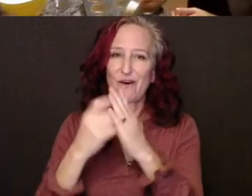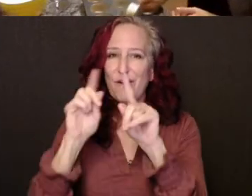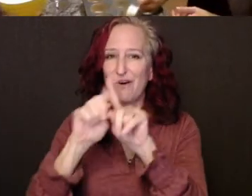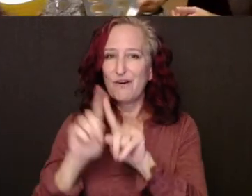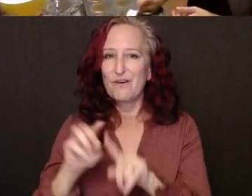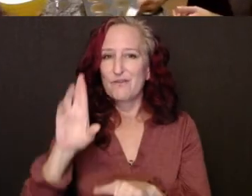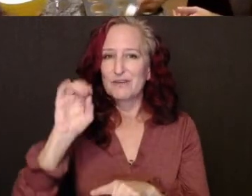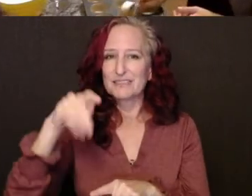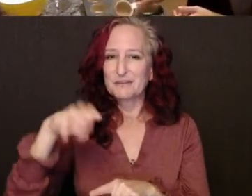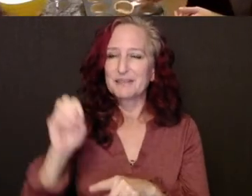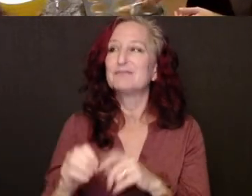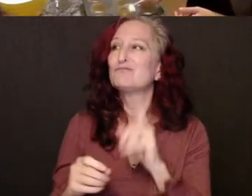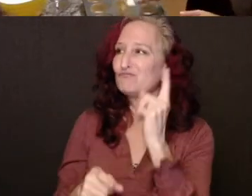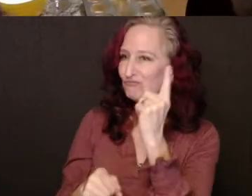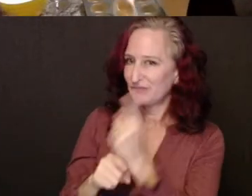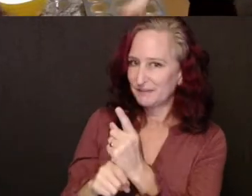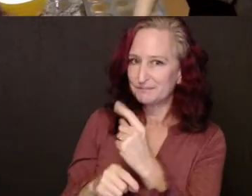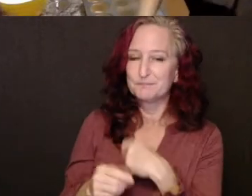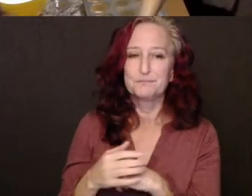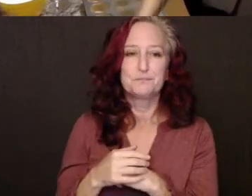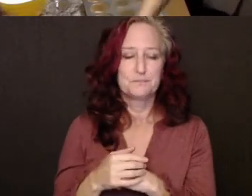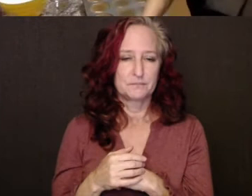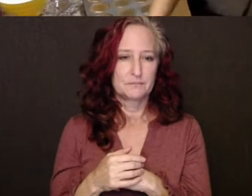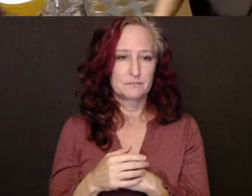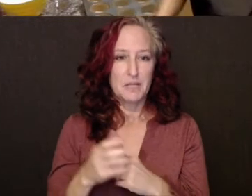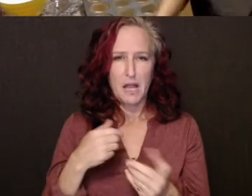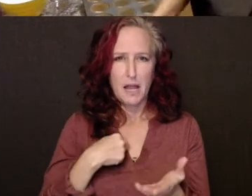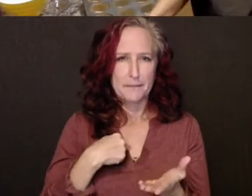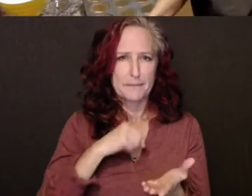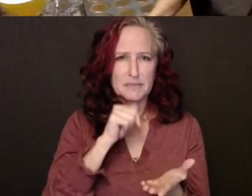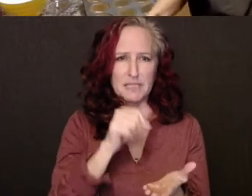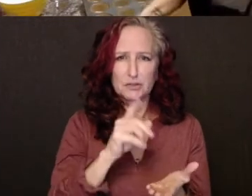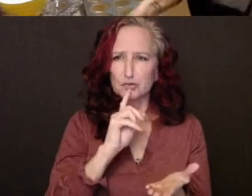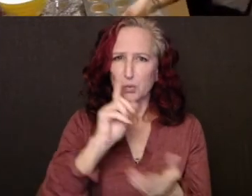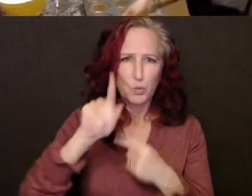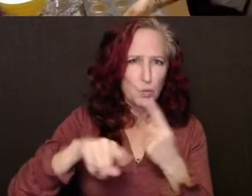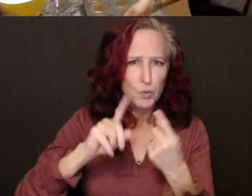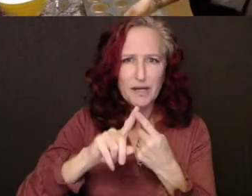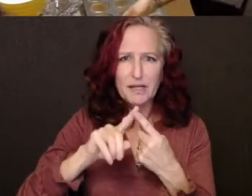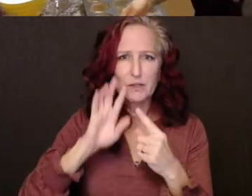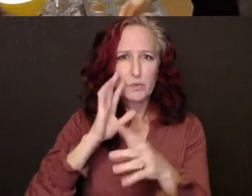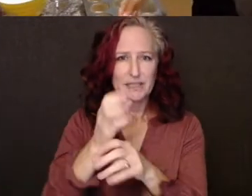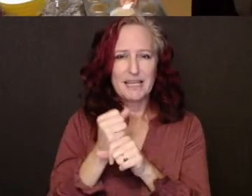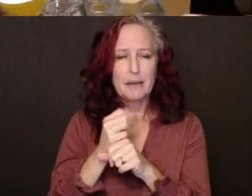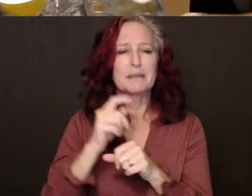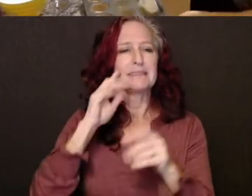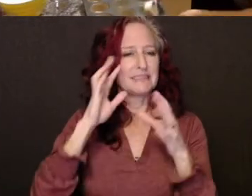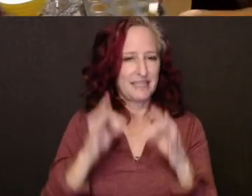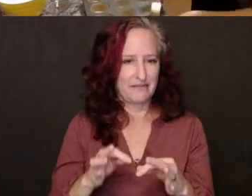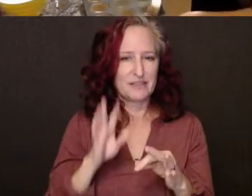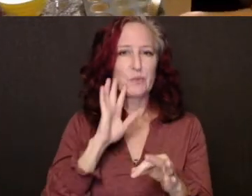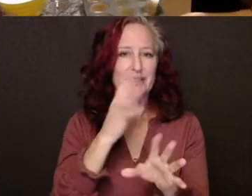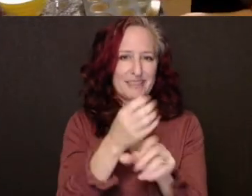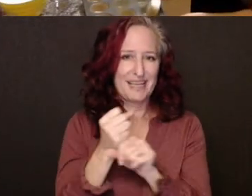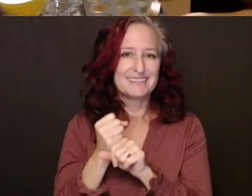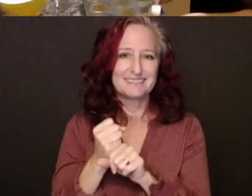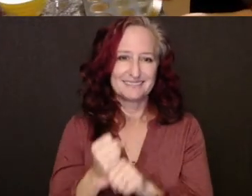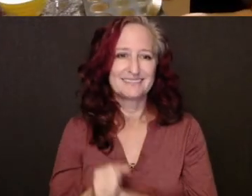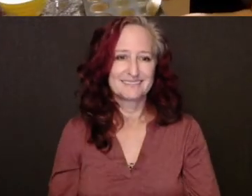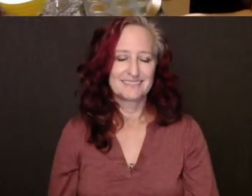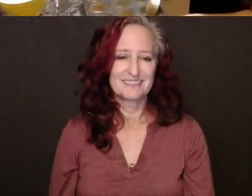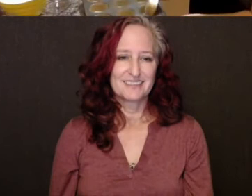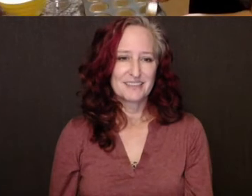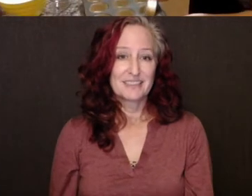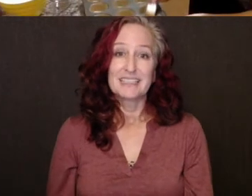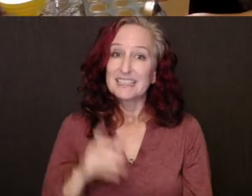a question about where do we find the recipe. I believe we're going to be sharing the recipes after. Yes. You should get an email